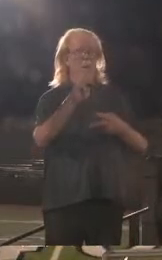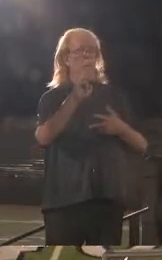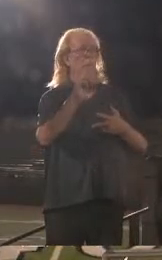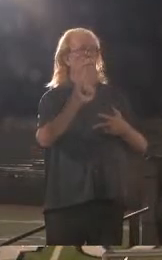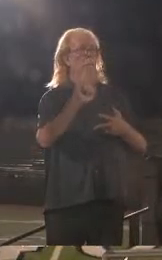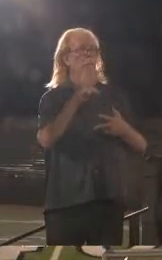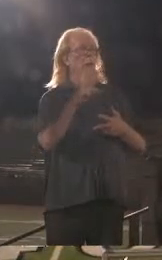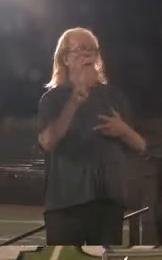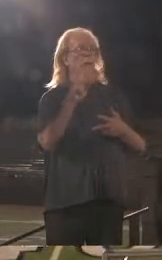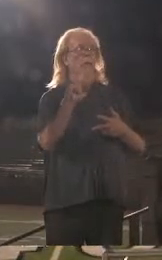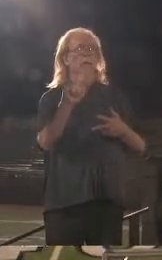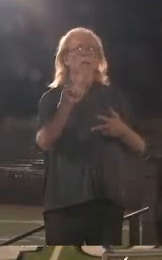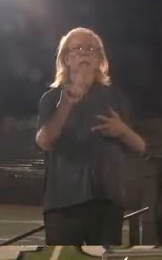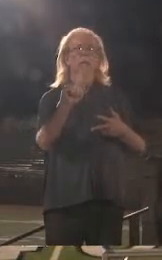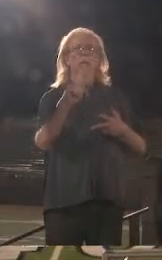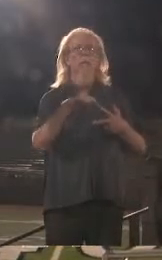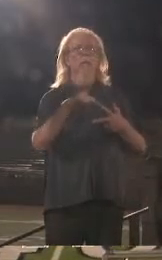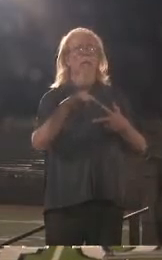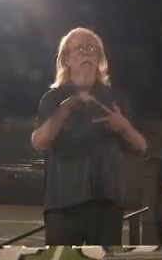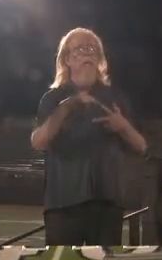standing?